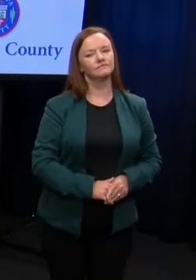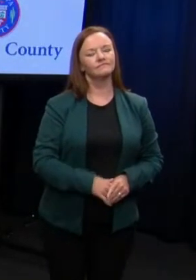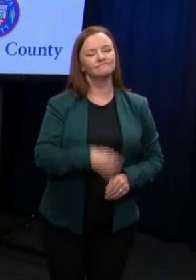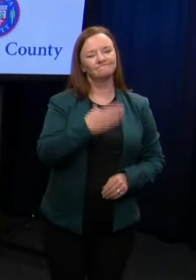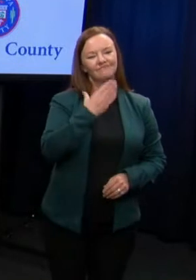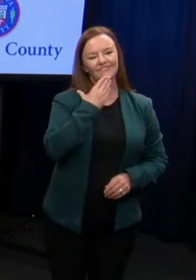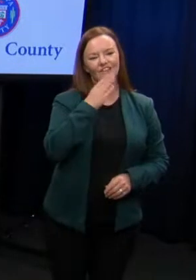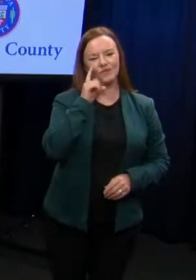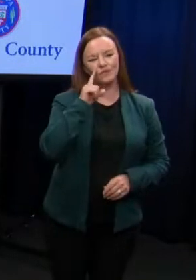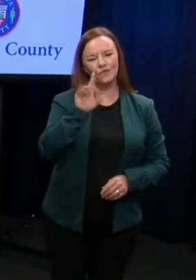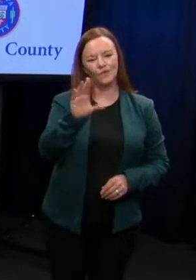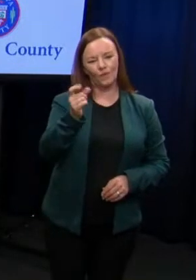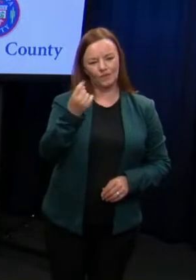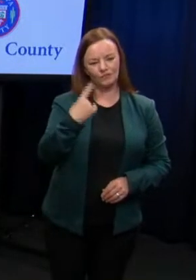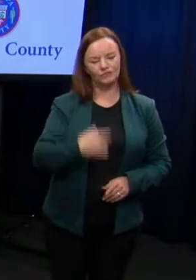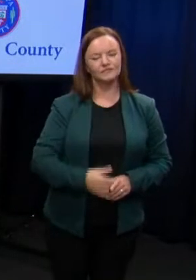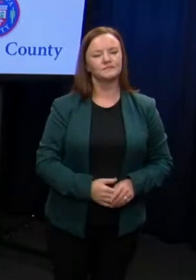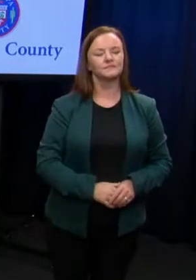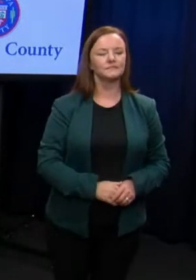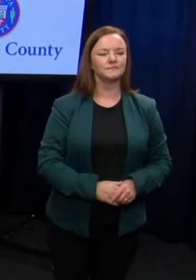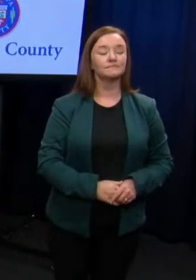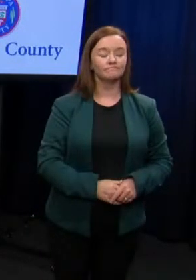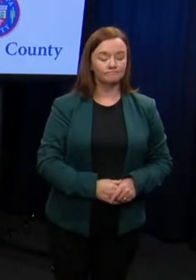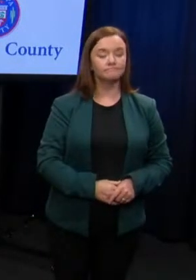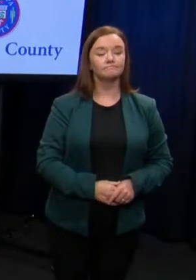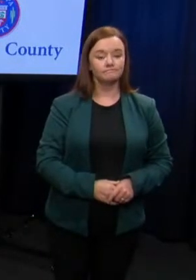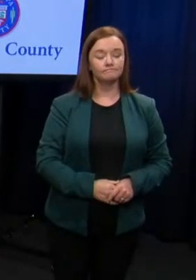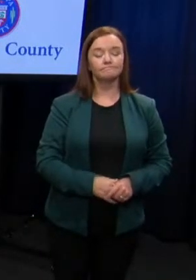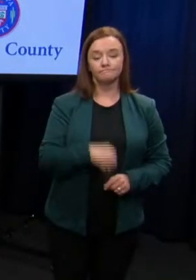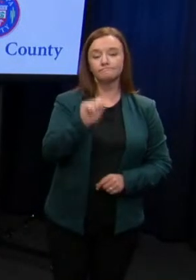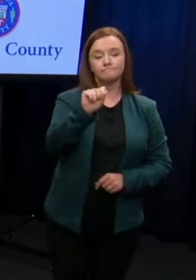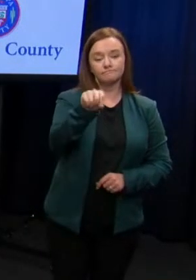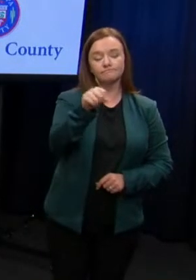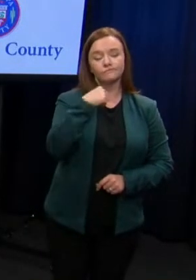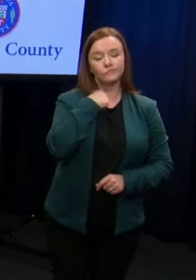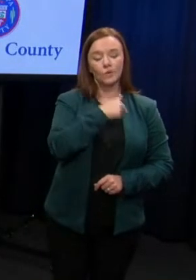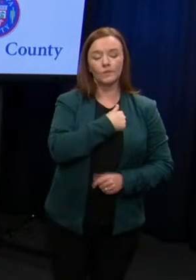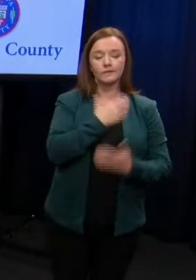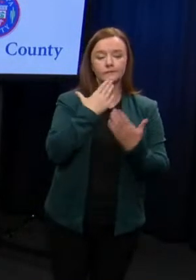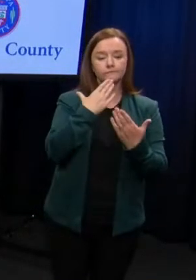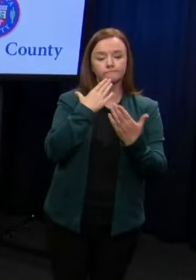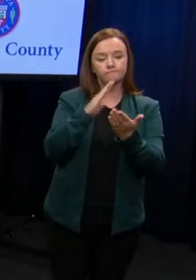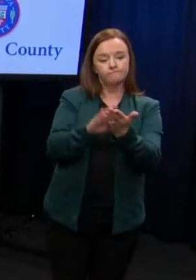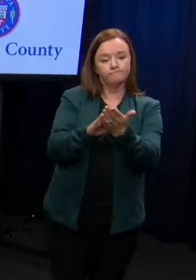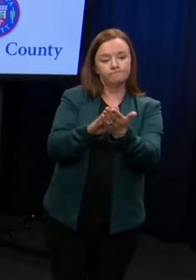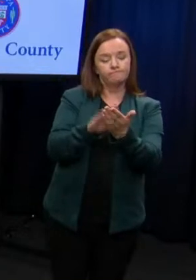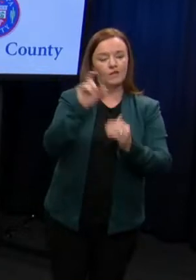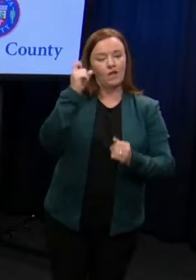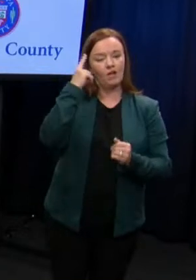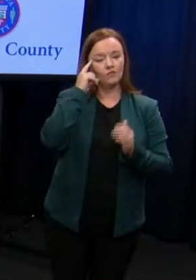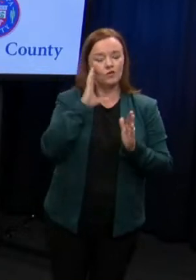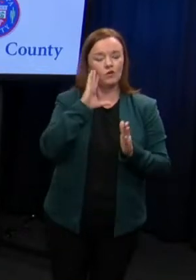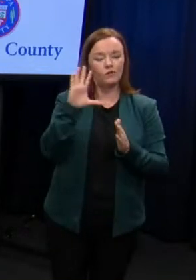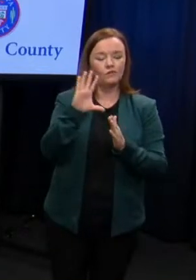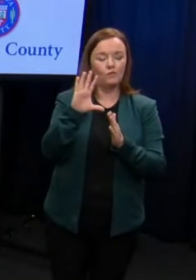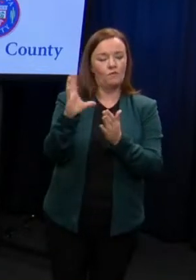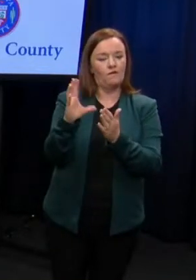Thank you for that question. Absolutely, we applaud the governor for identifying additional funding